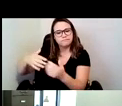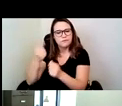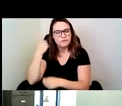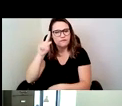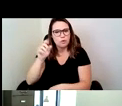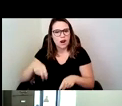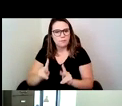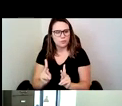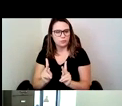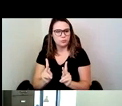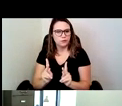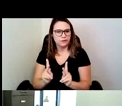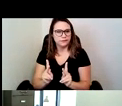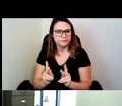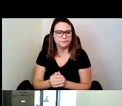wellness activities.